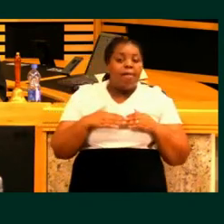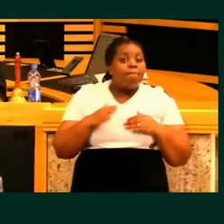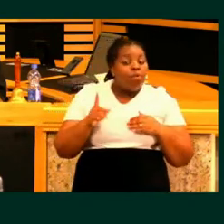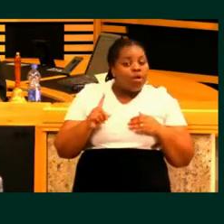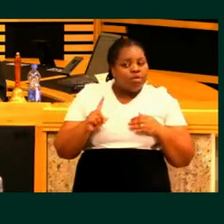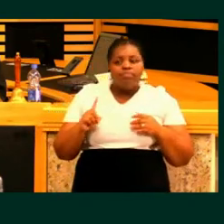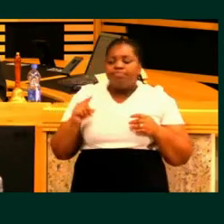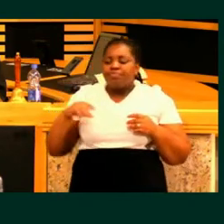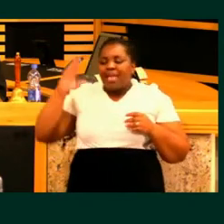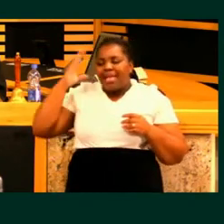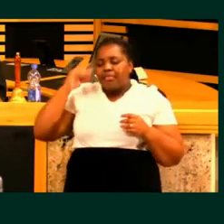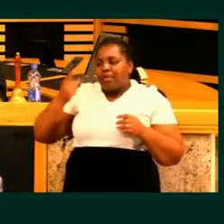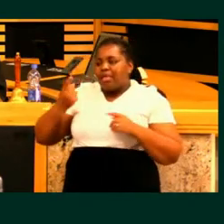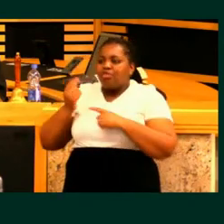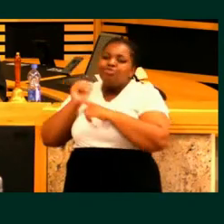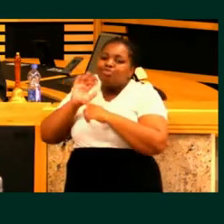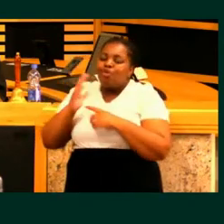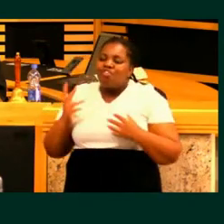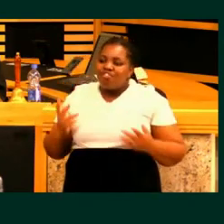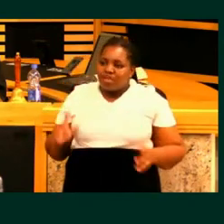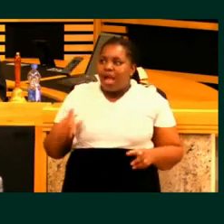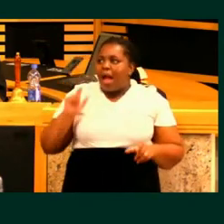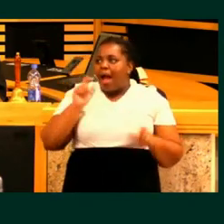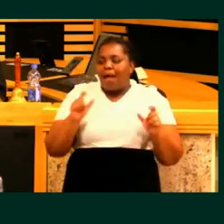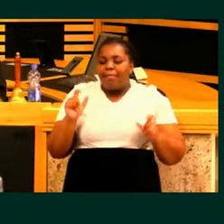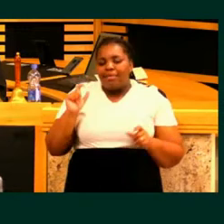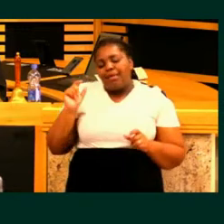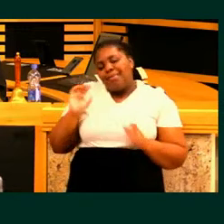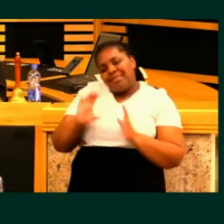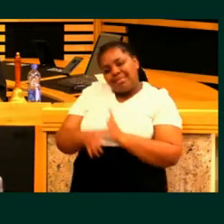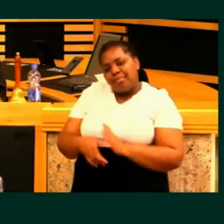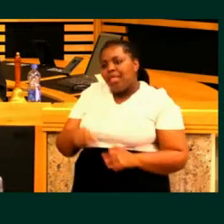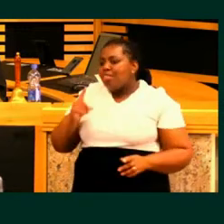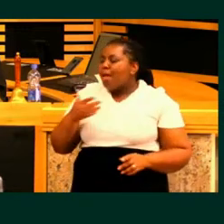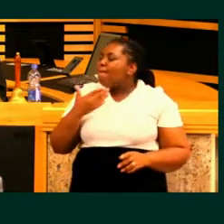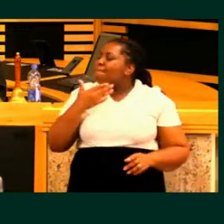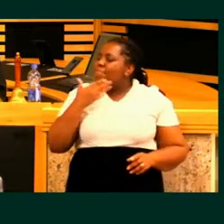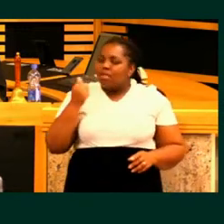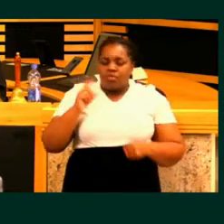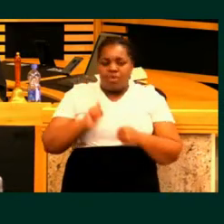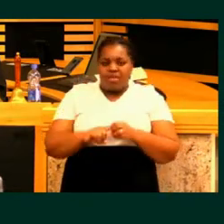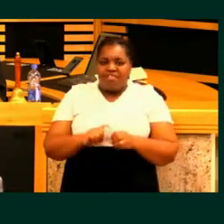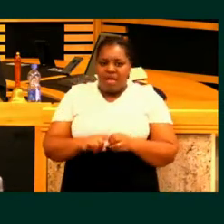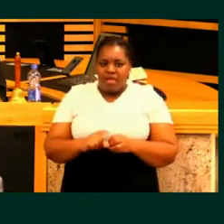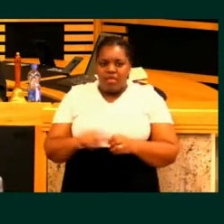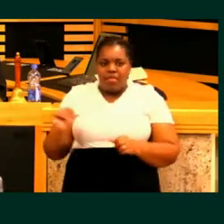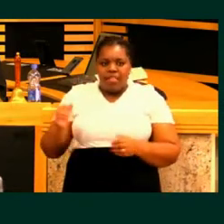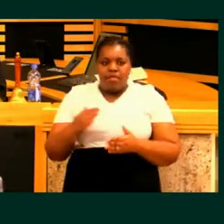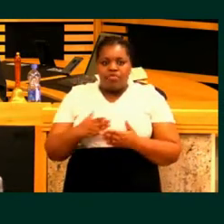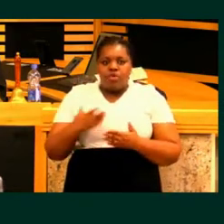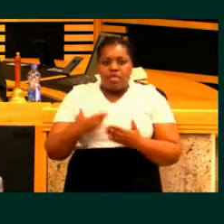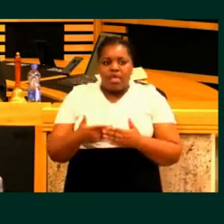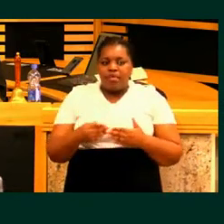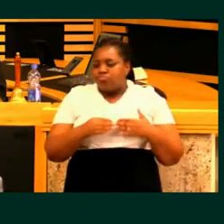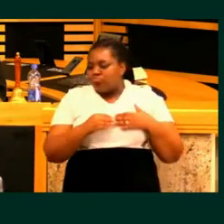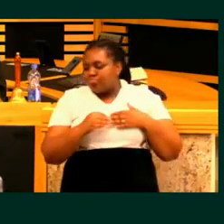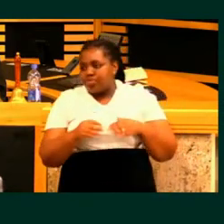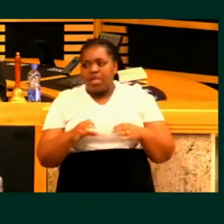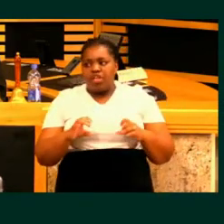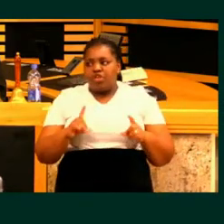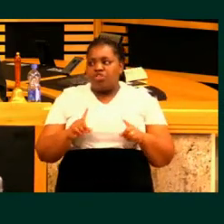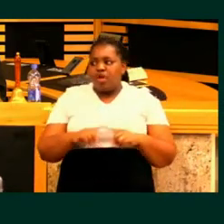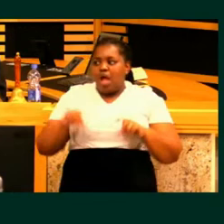experience has shown that persons with living with disabilities are the best qualified persons to be drivers of education and